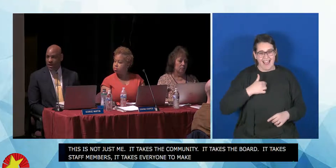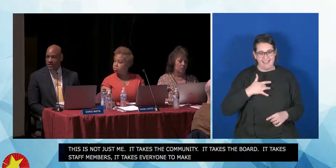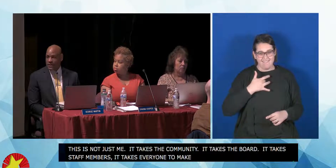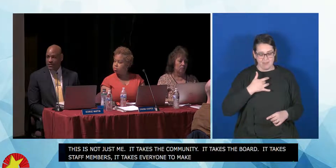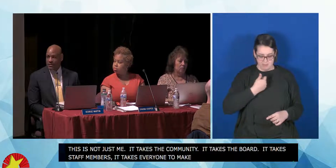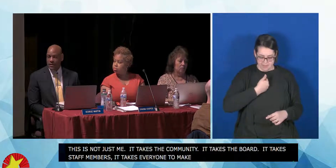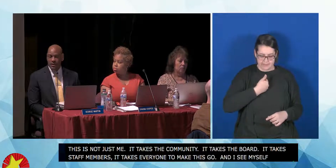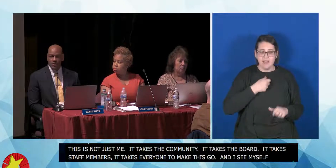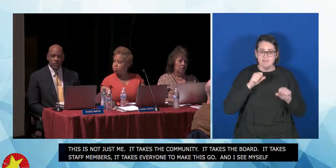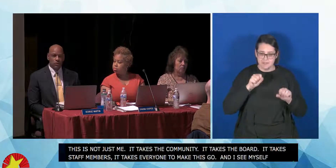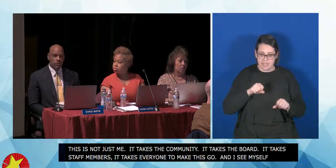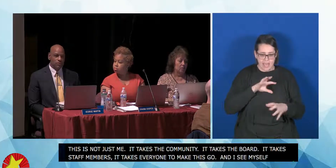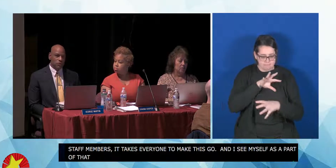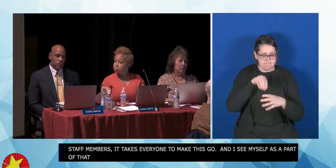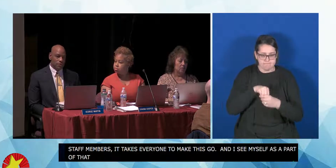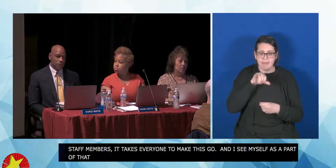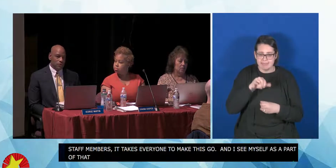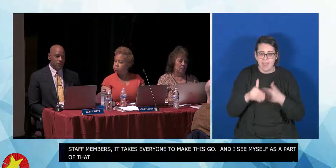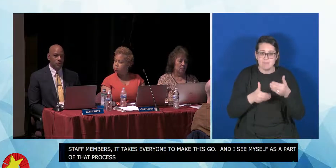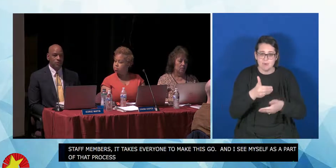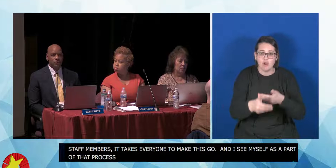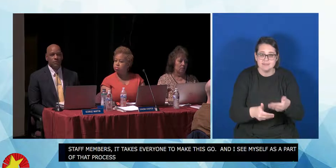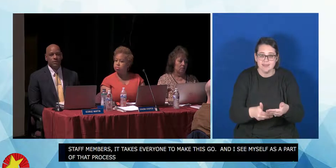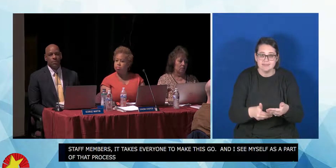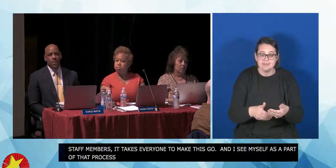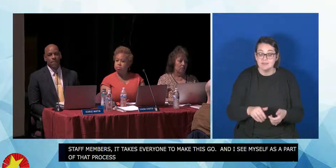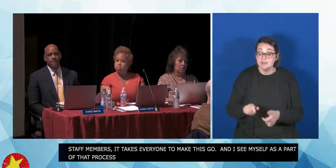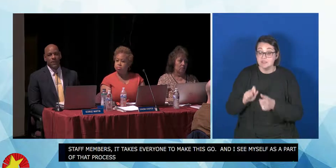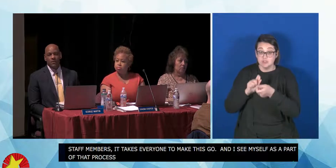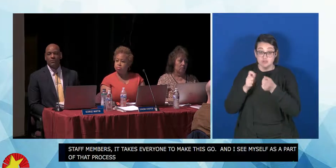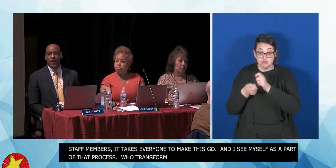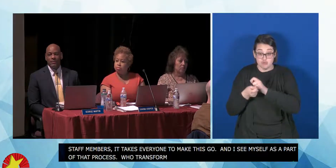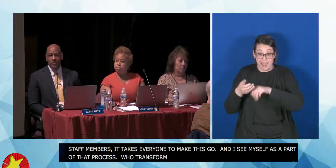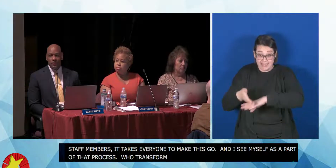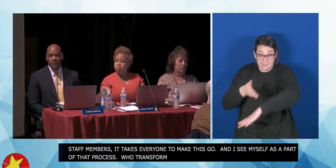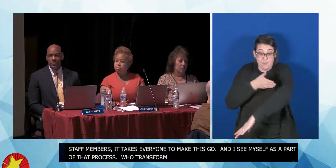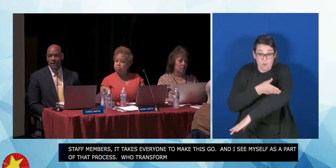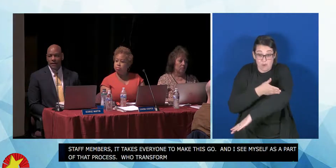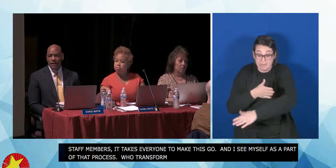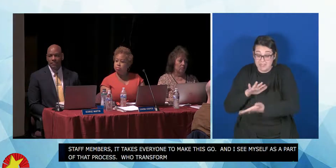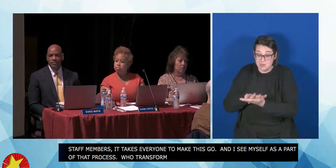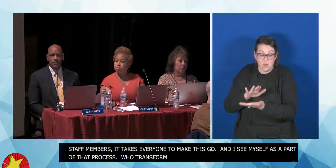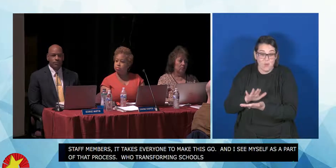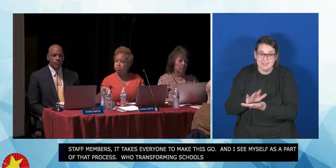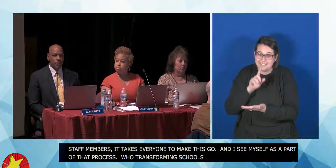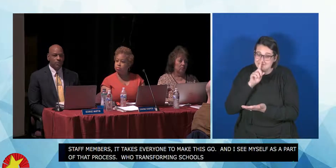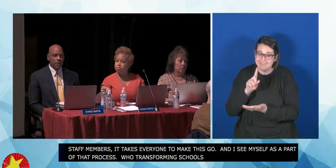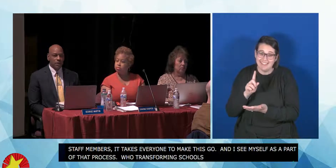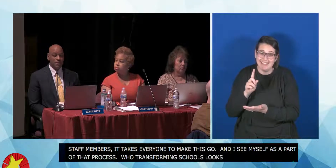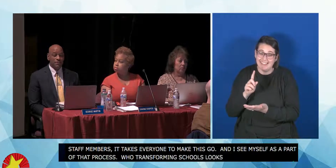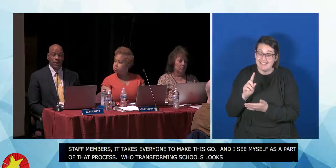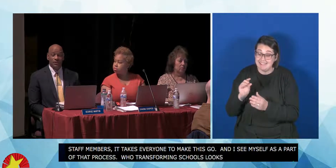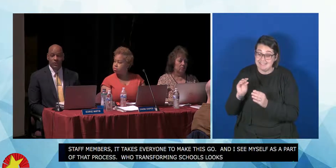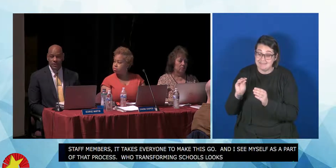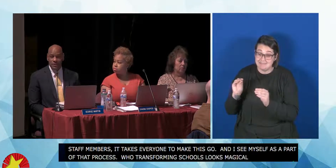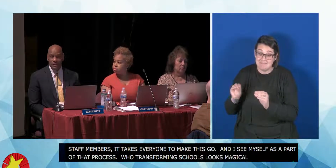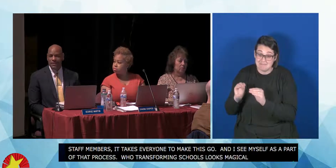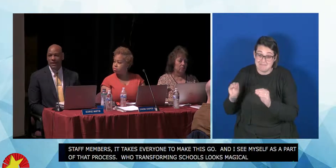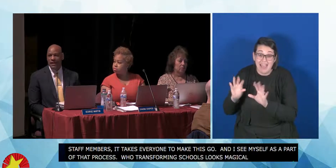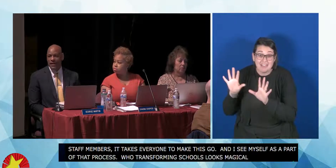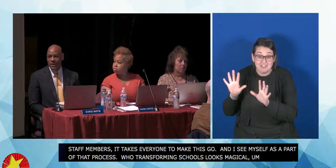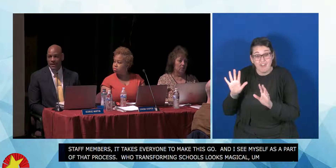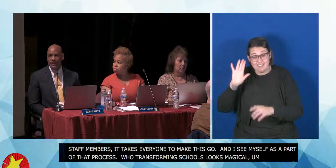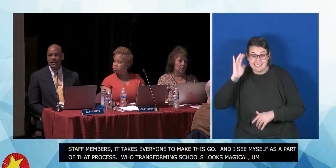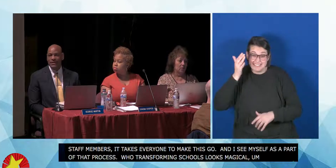that process. Transforming schools looks magical, but it is patience. It